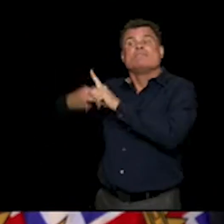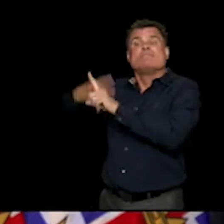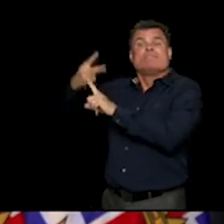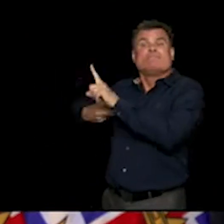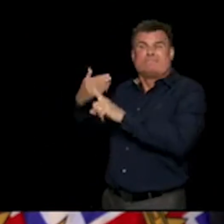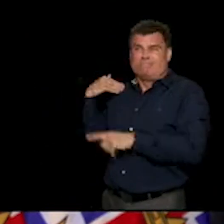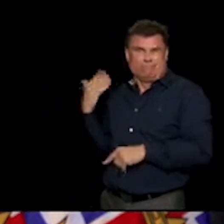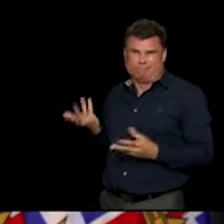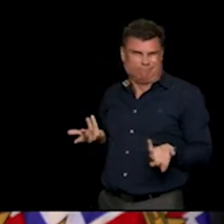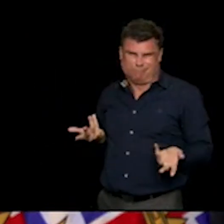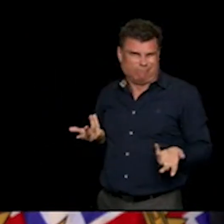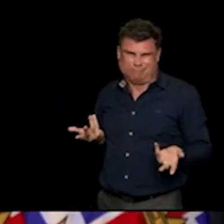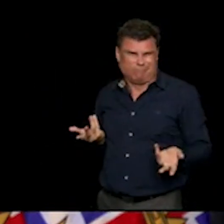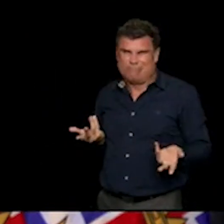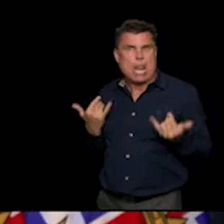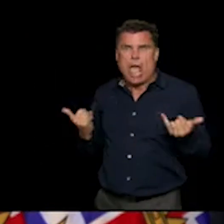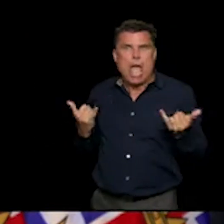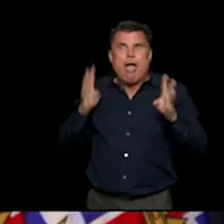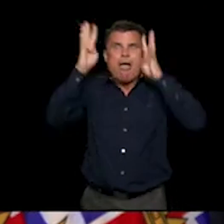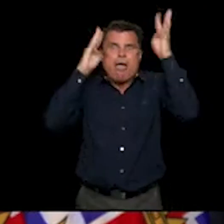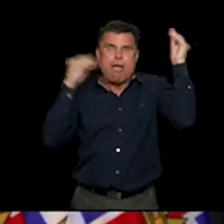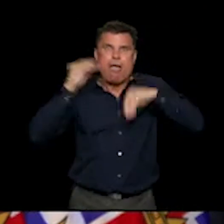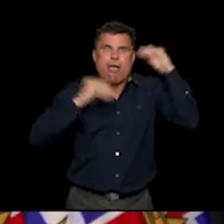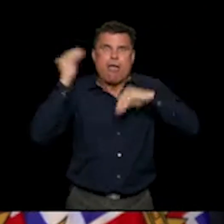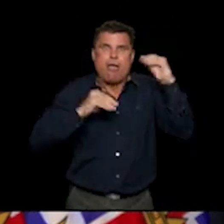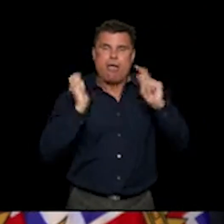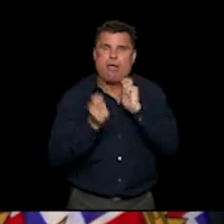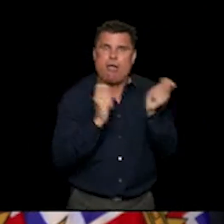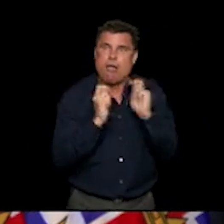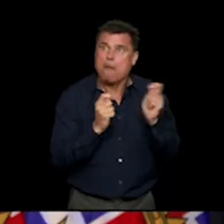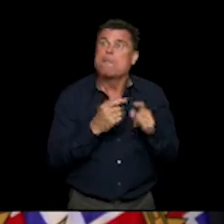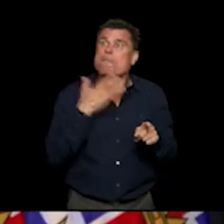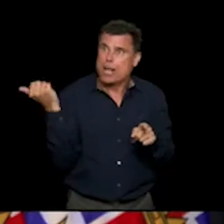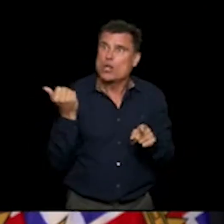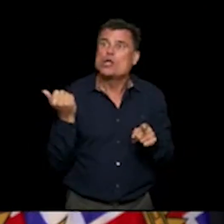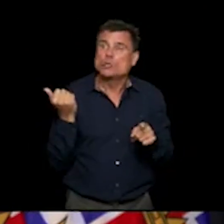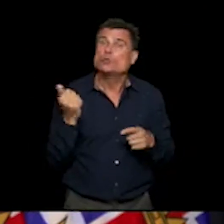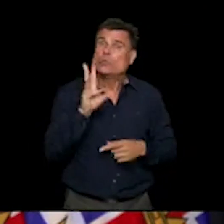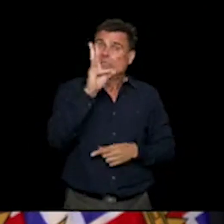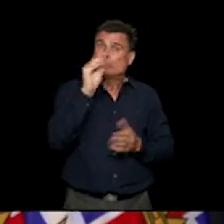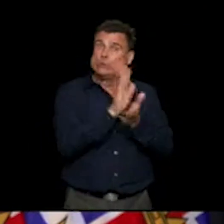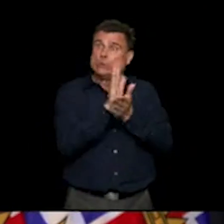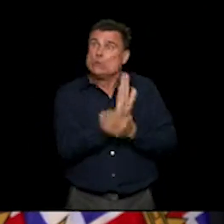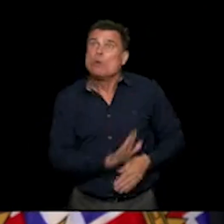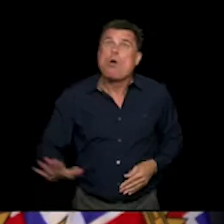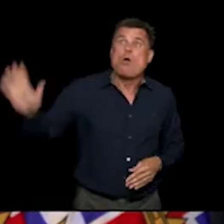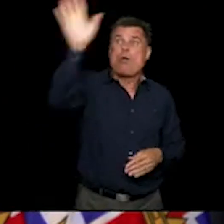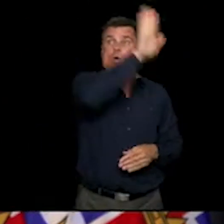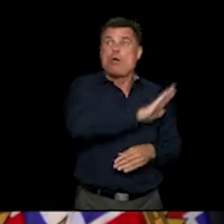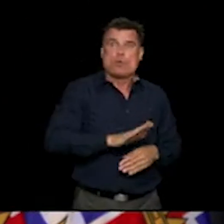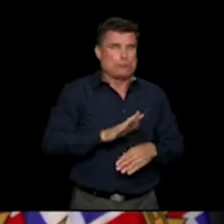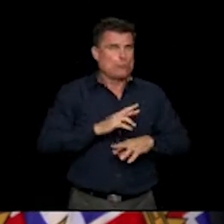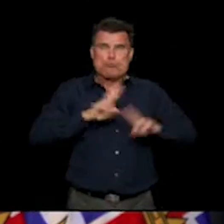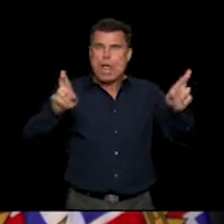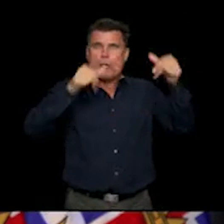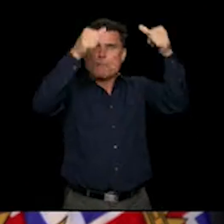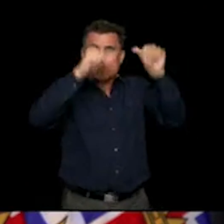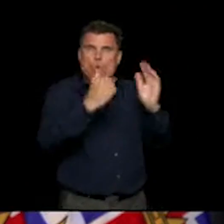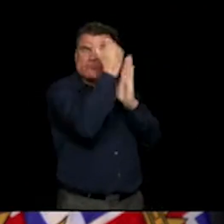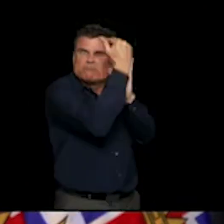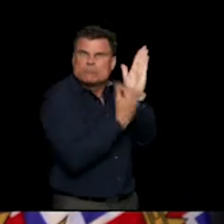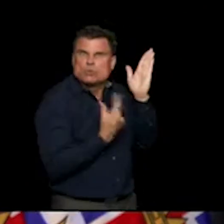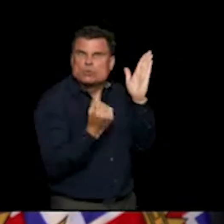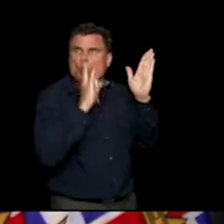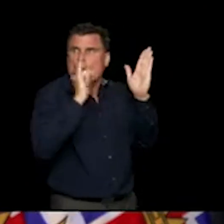and that all districts are explaining their plans, which have just been posted today, to give